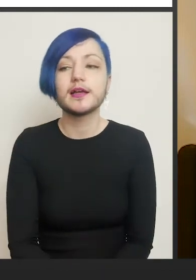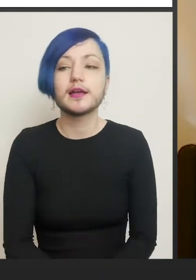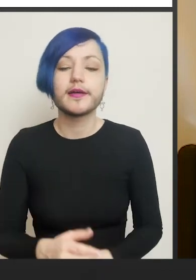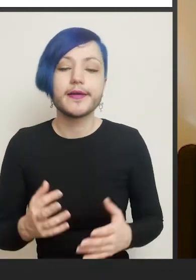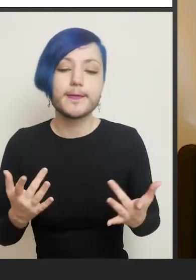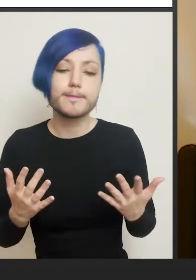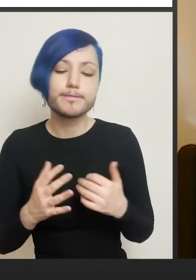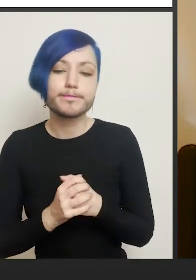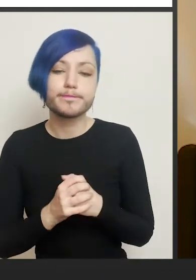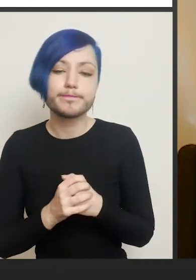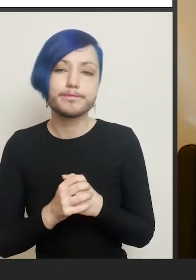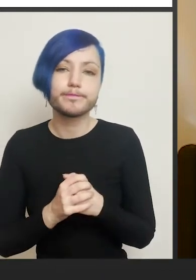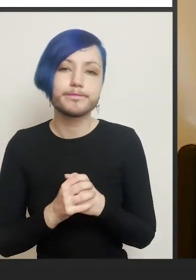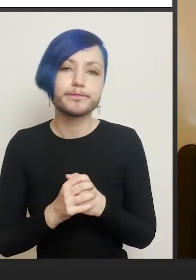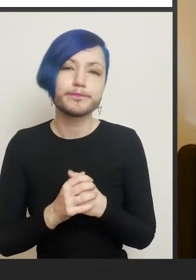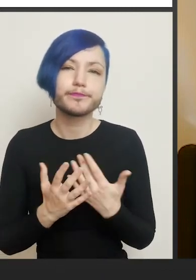that it's